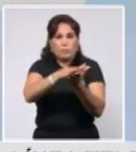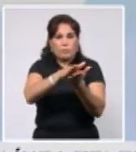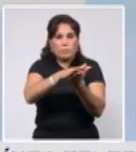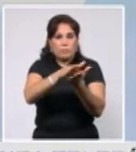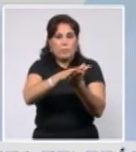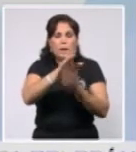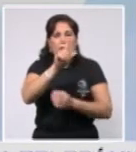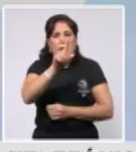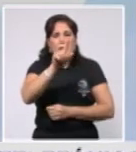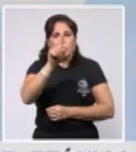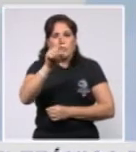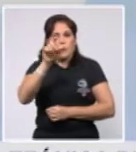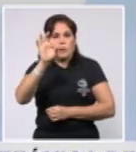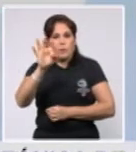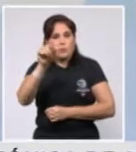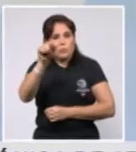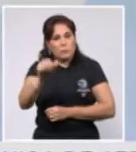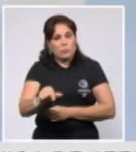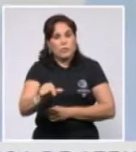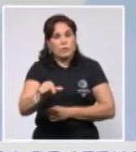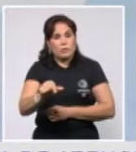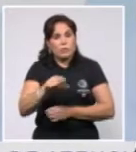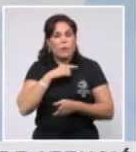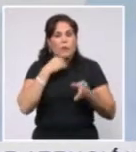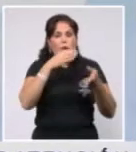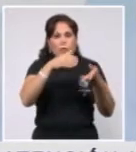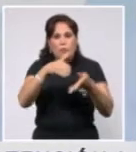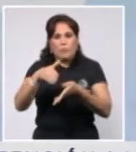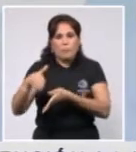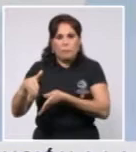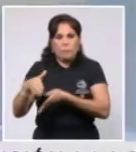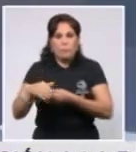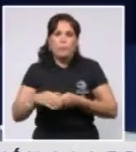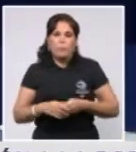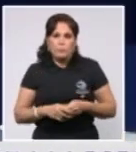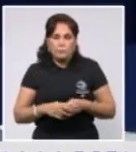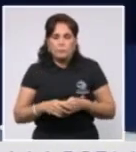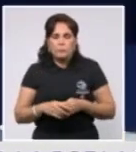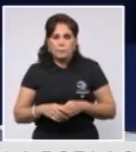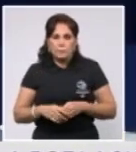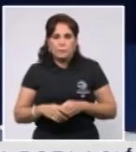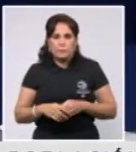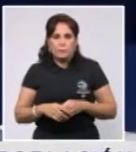global rate and the regional rate of 3.38%.